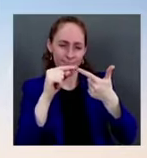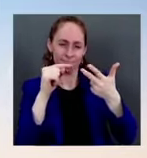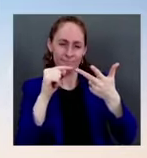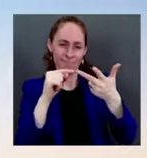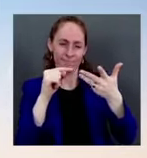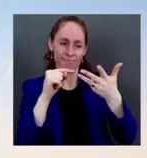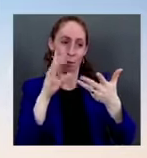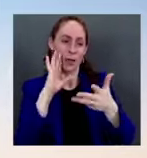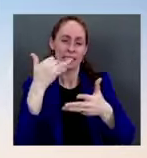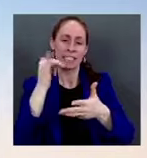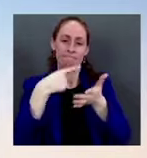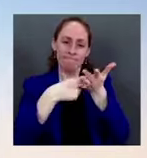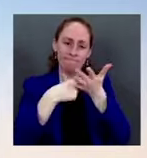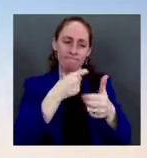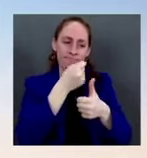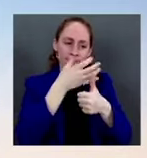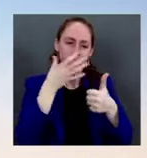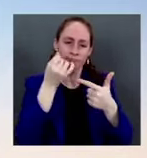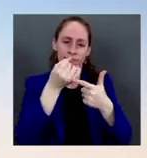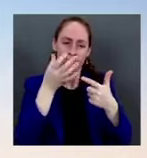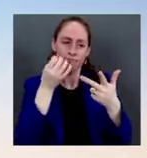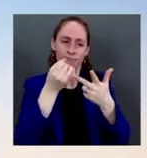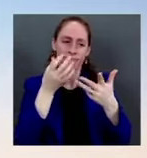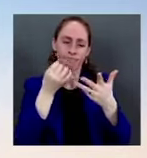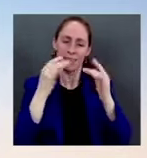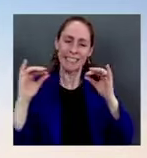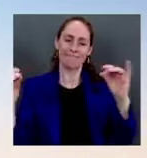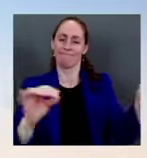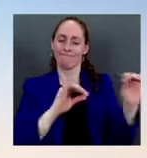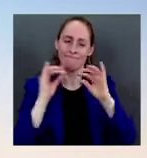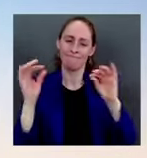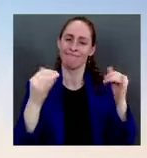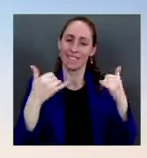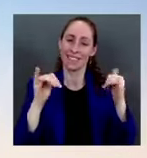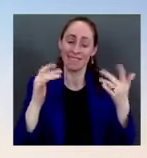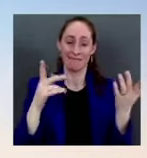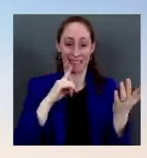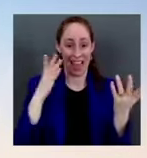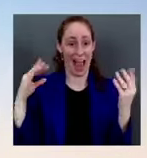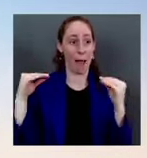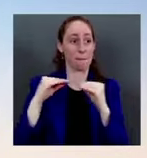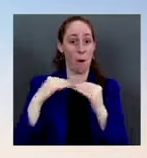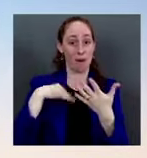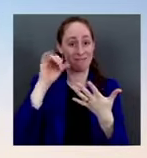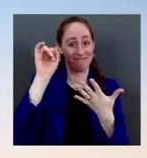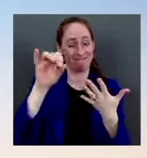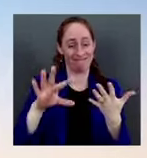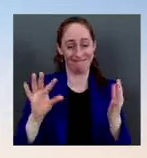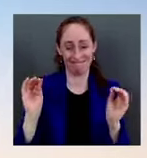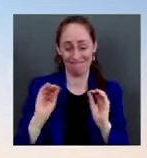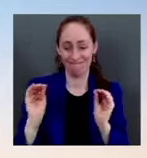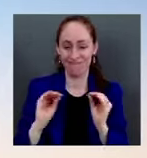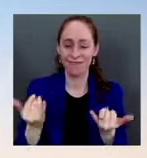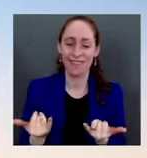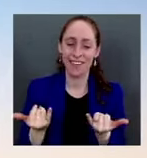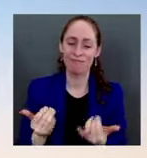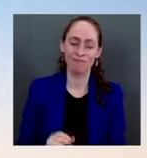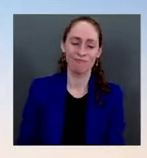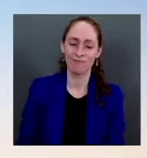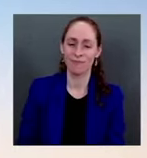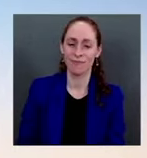that, I don't think I have anything more to dig out for you. On the supply data that you provided at the top, what do you believe the implications are with that success, as